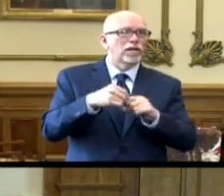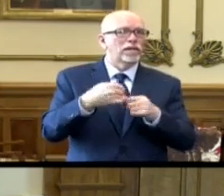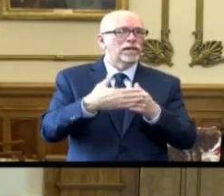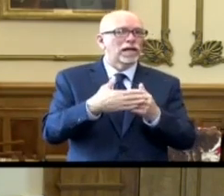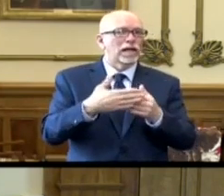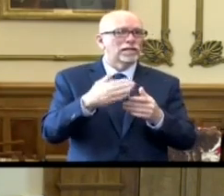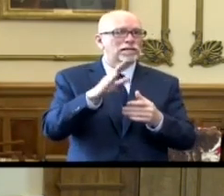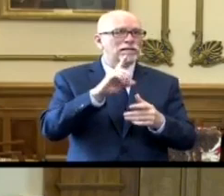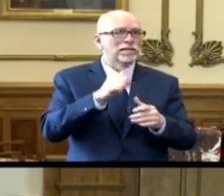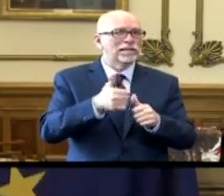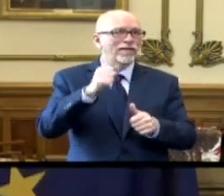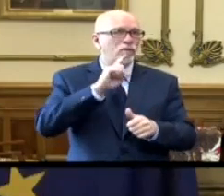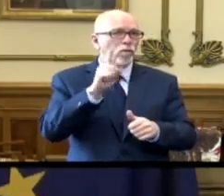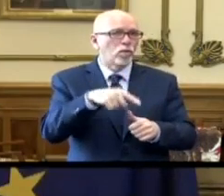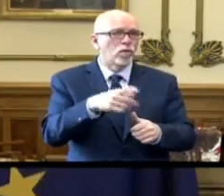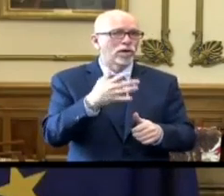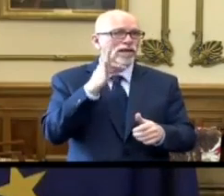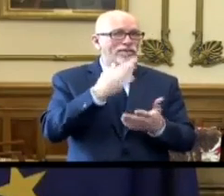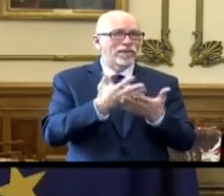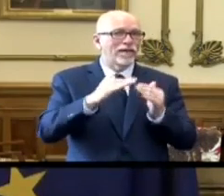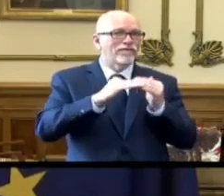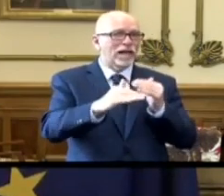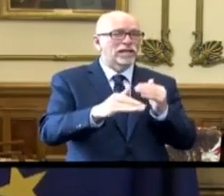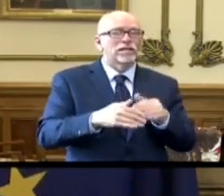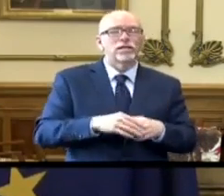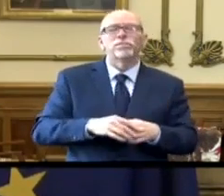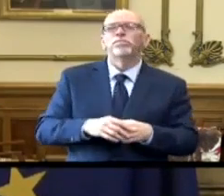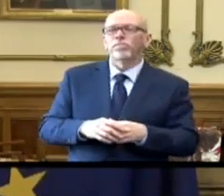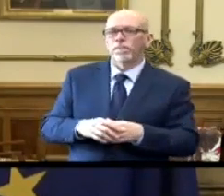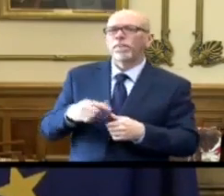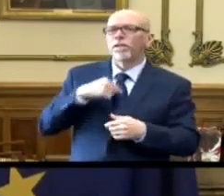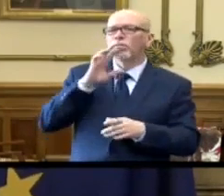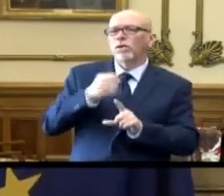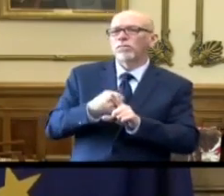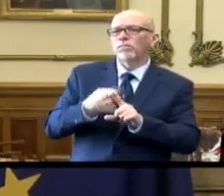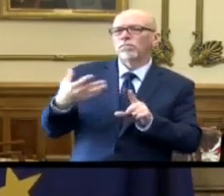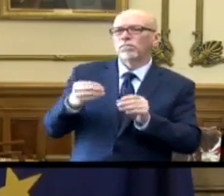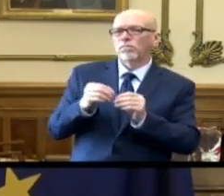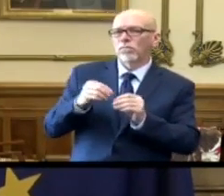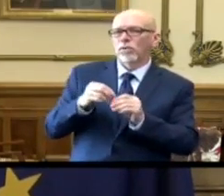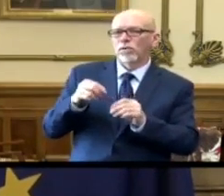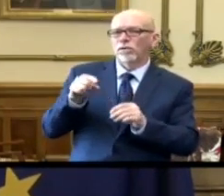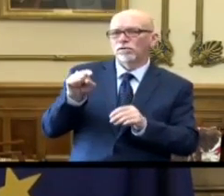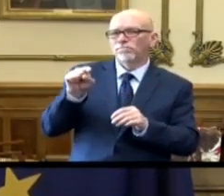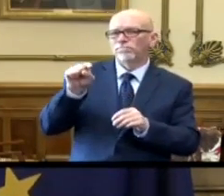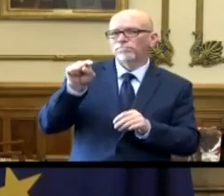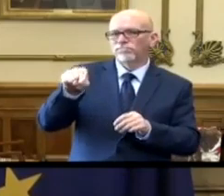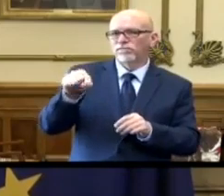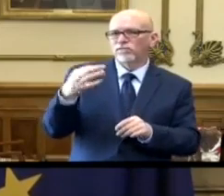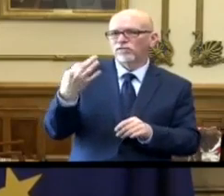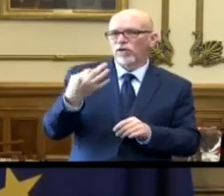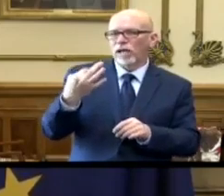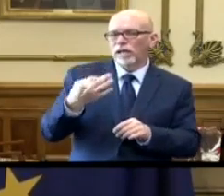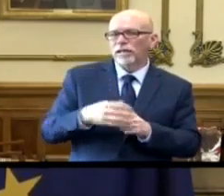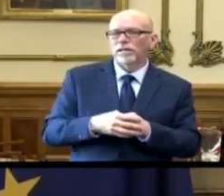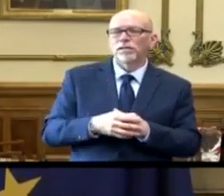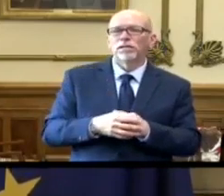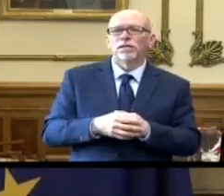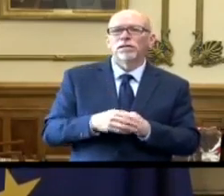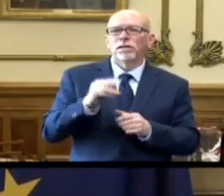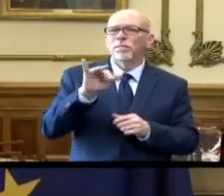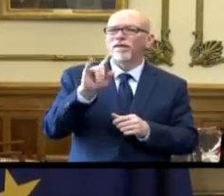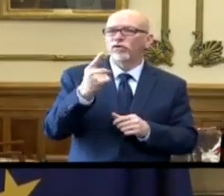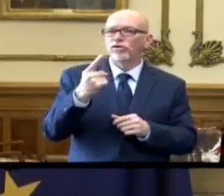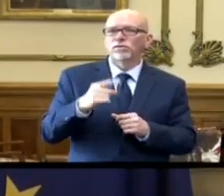of executive orders if conditions allow? We will elaborate a bit on this come Friday,